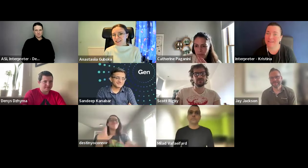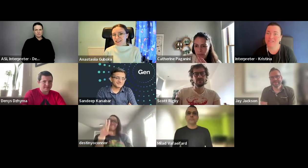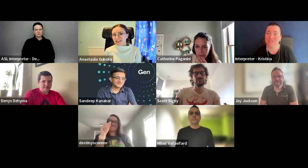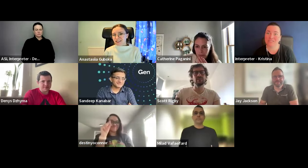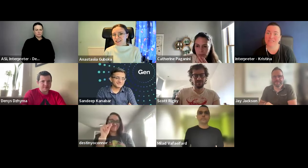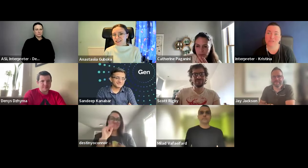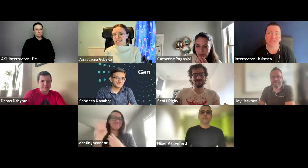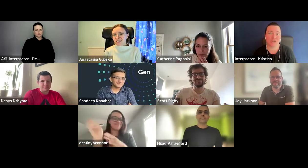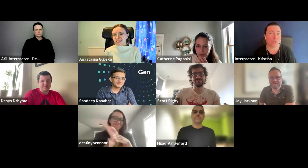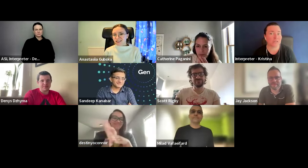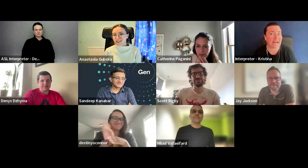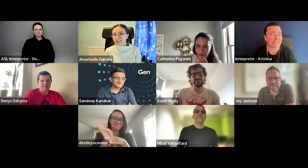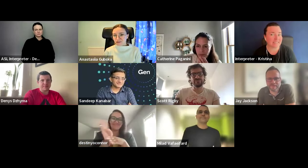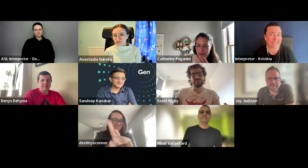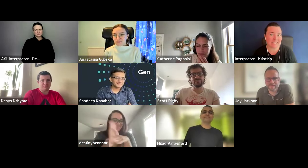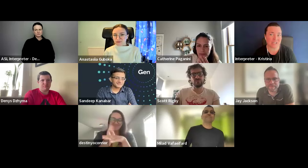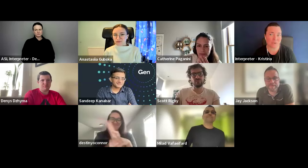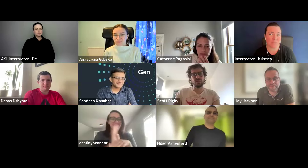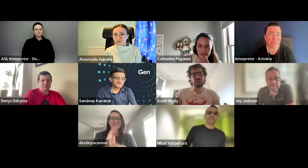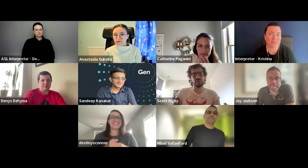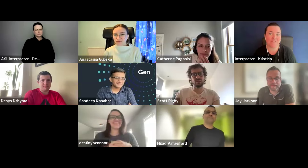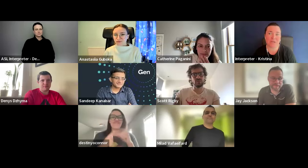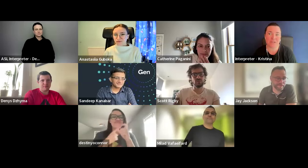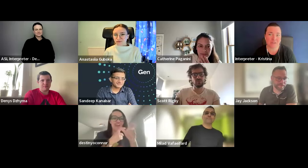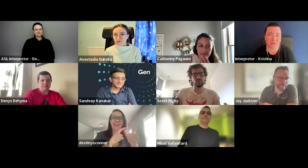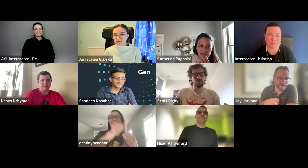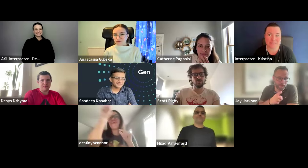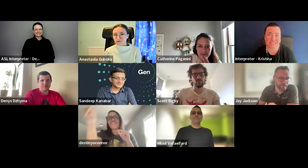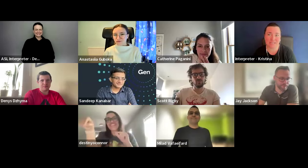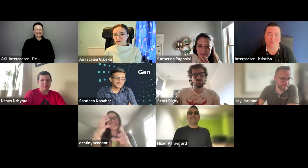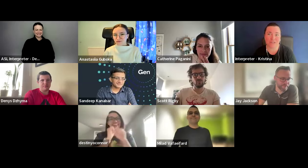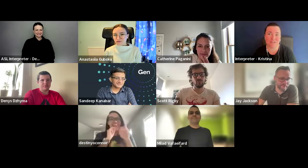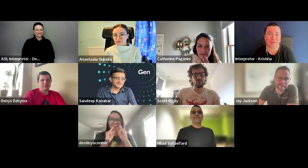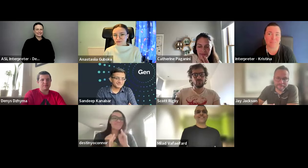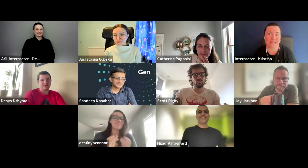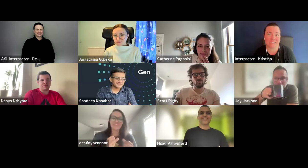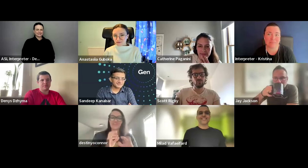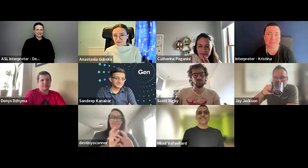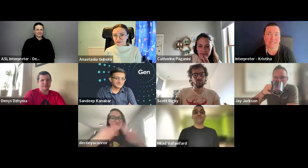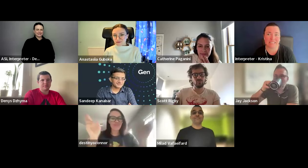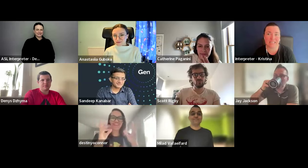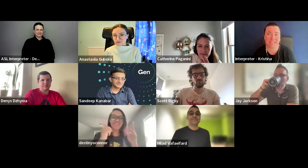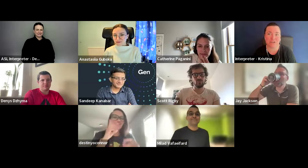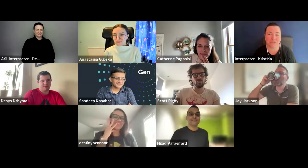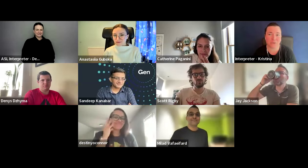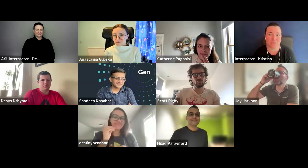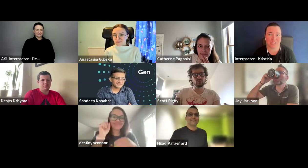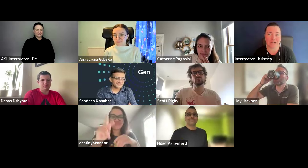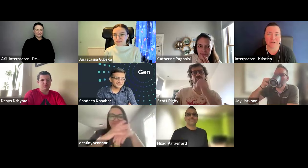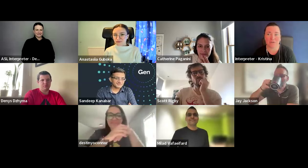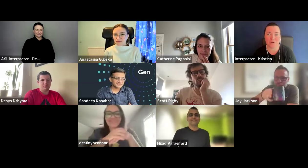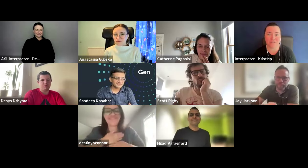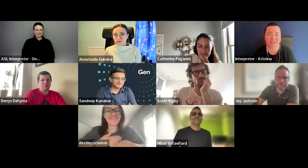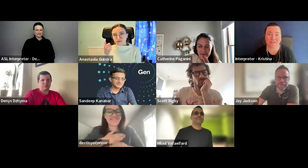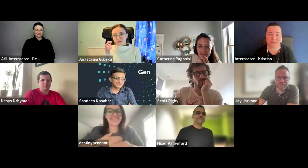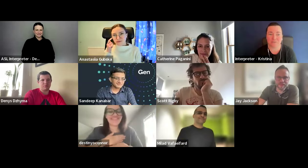prepared. Just like you said, no relaxing. We will be very, very busy running from place to place, getting interviewed over